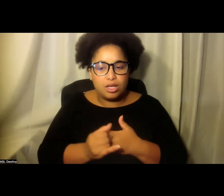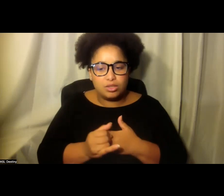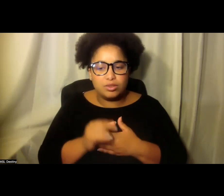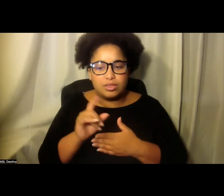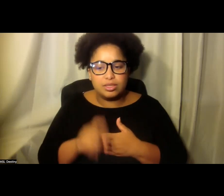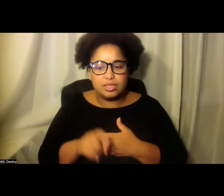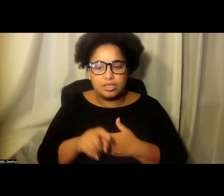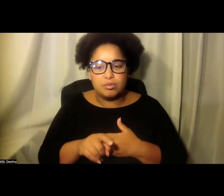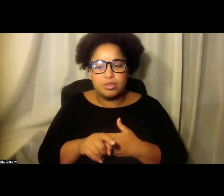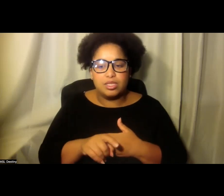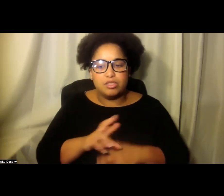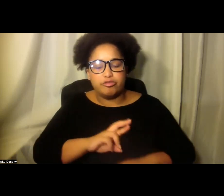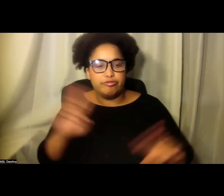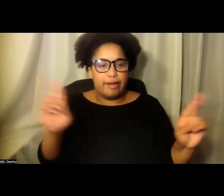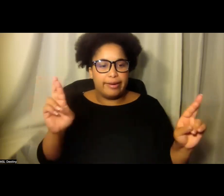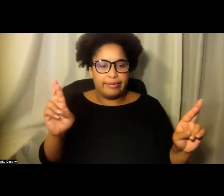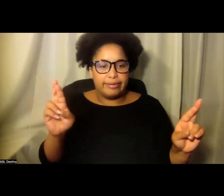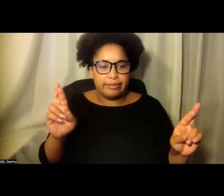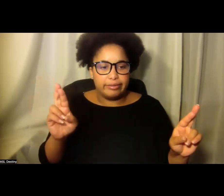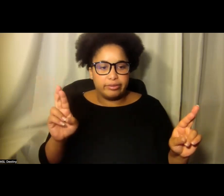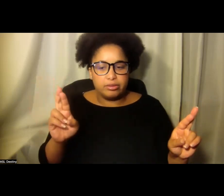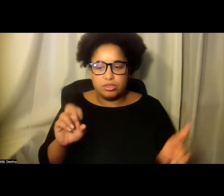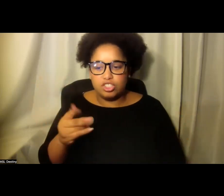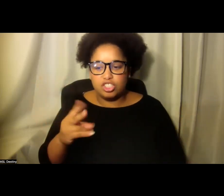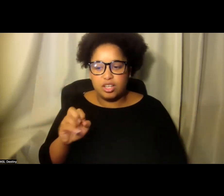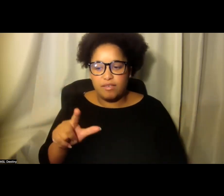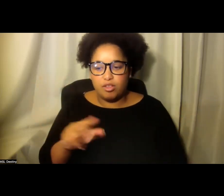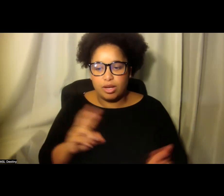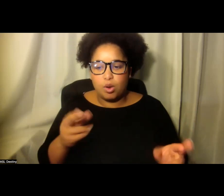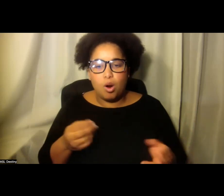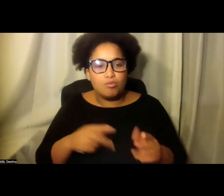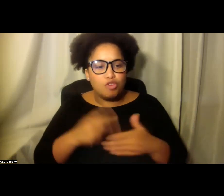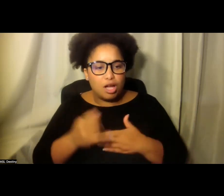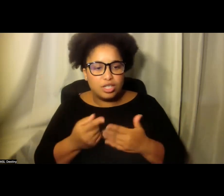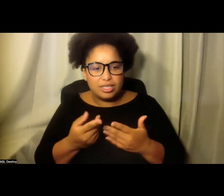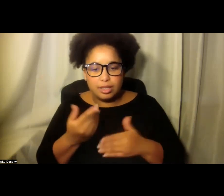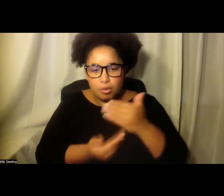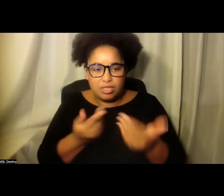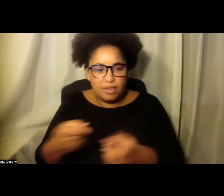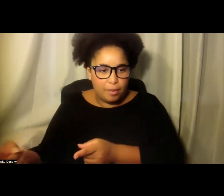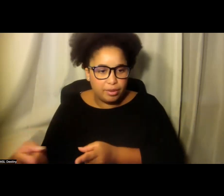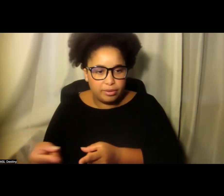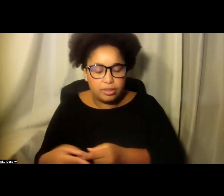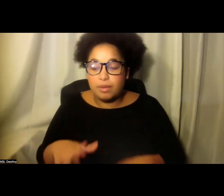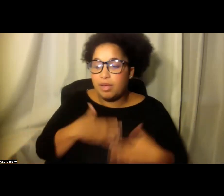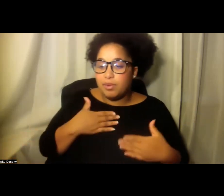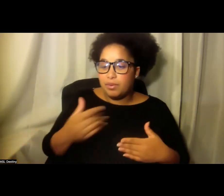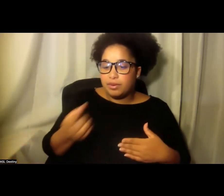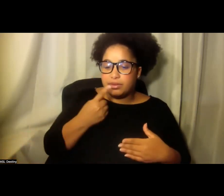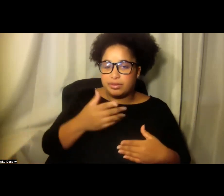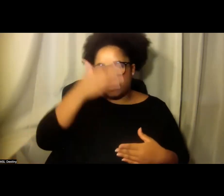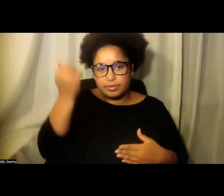shovel ready. What about projects already underway? Okay, so that's a good question. I'm glad that someone asked that, because I